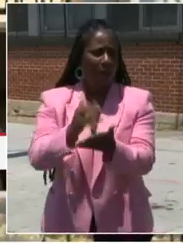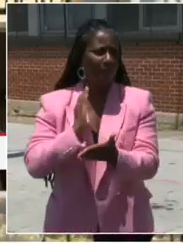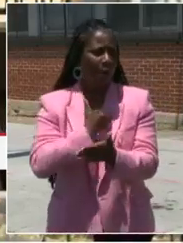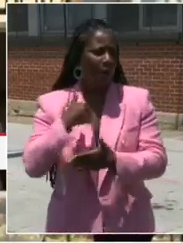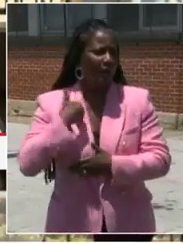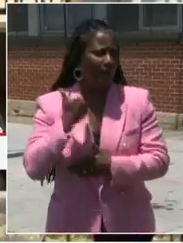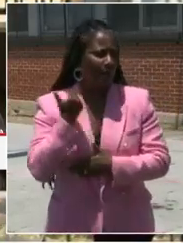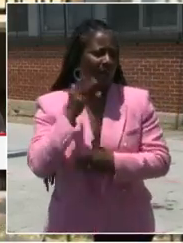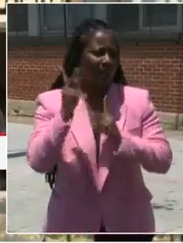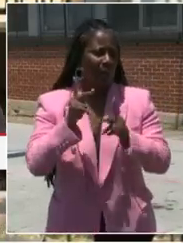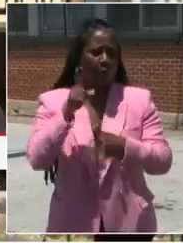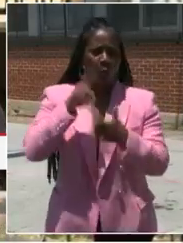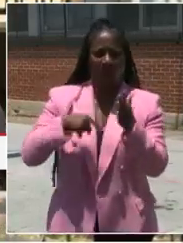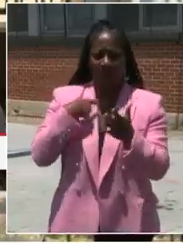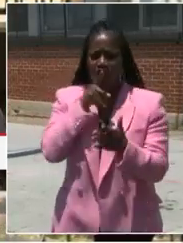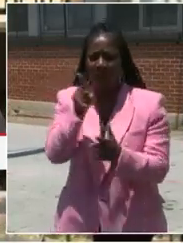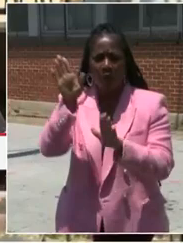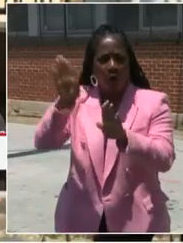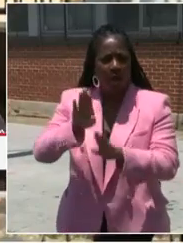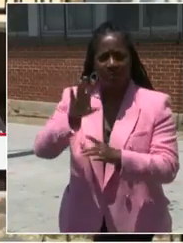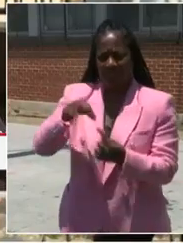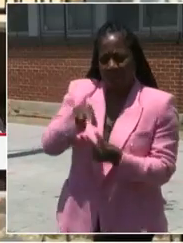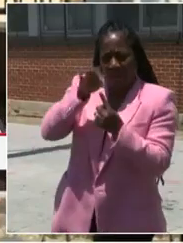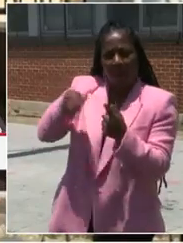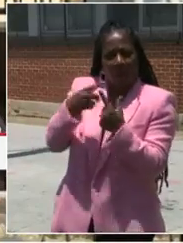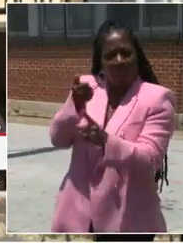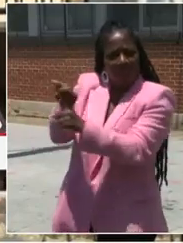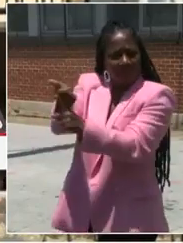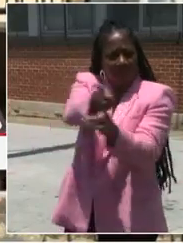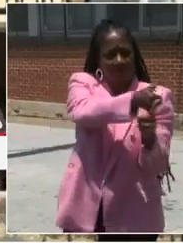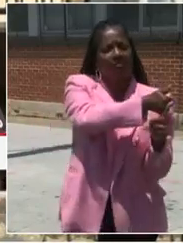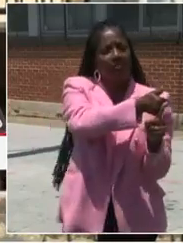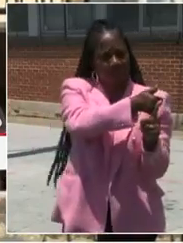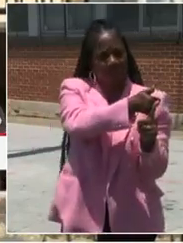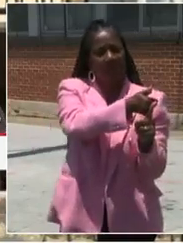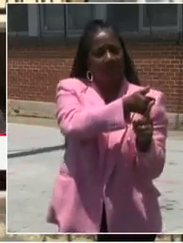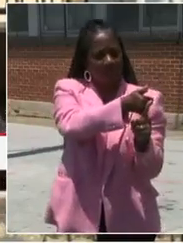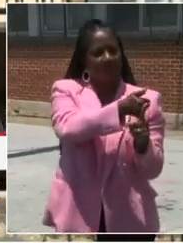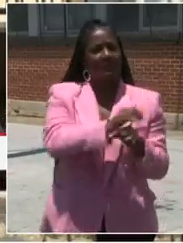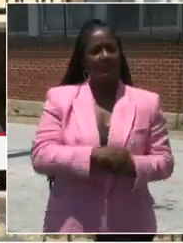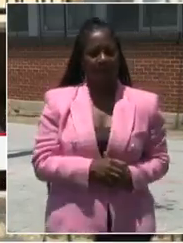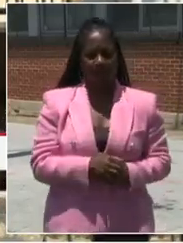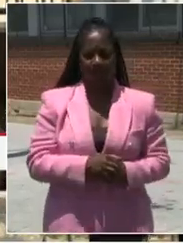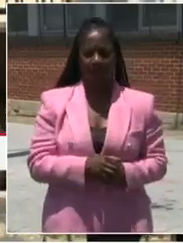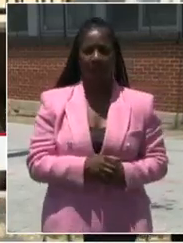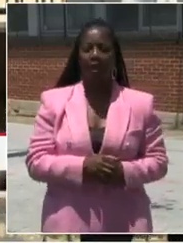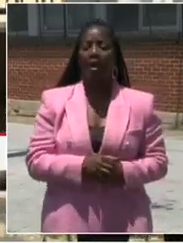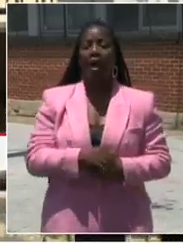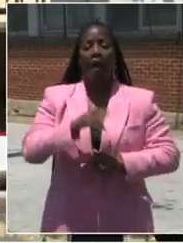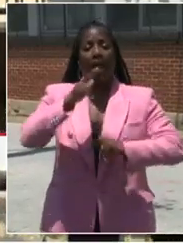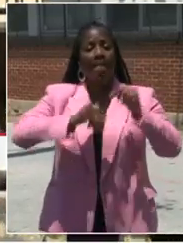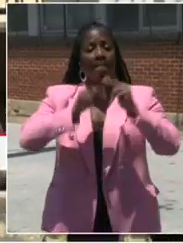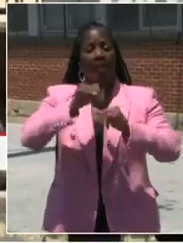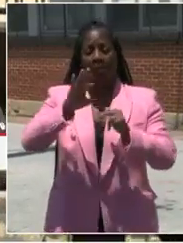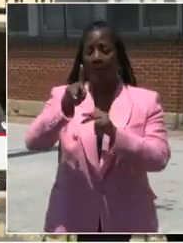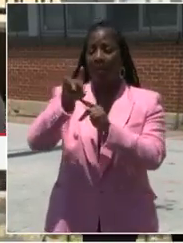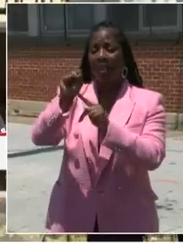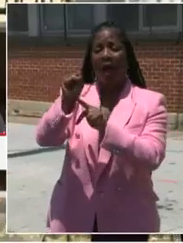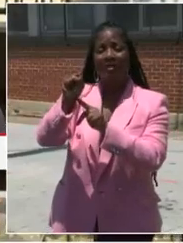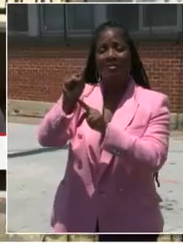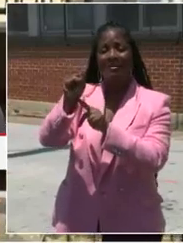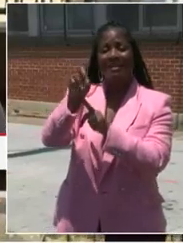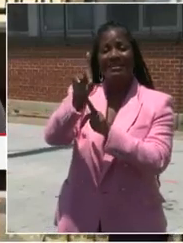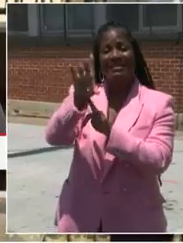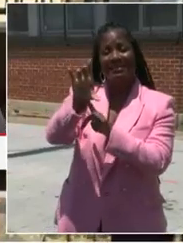what's awesome and special about themselves. As a Building Blocks DC grantee, I